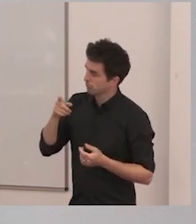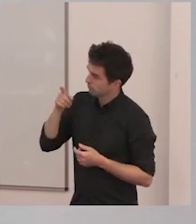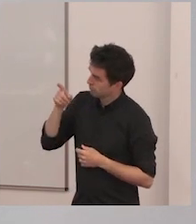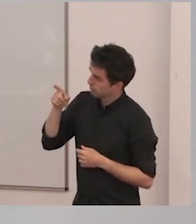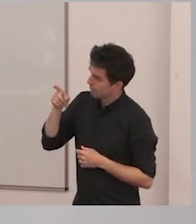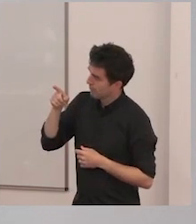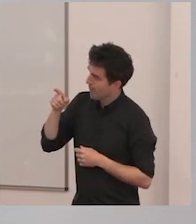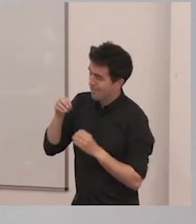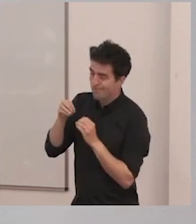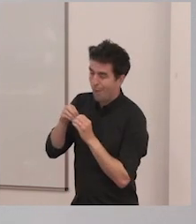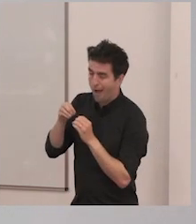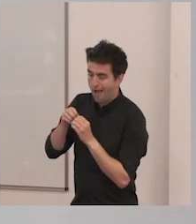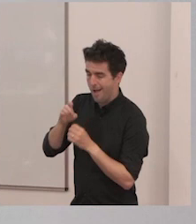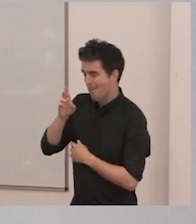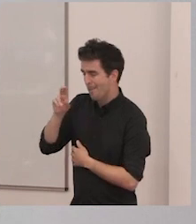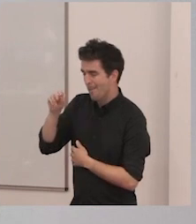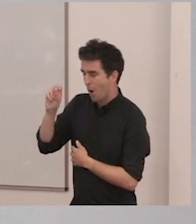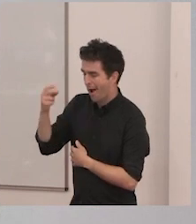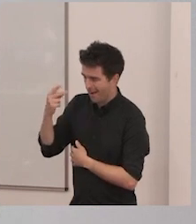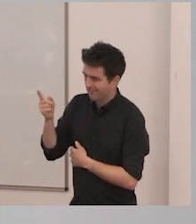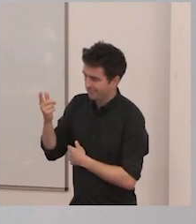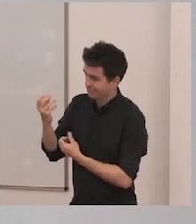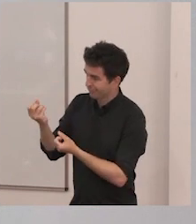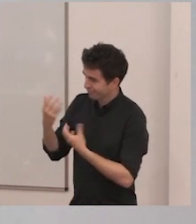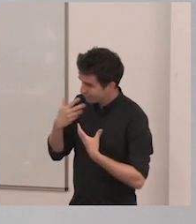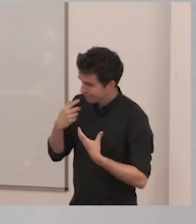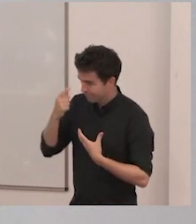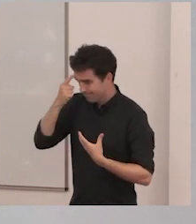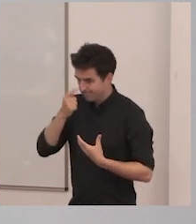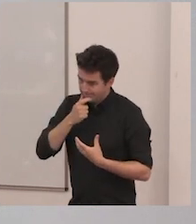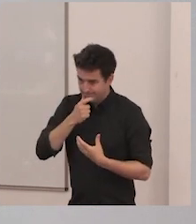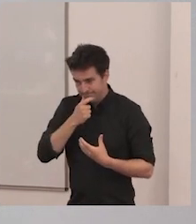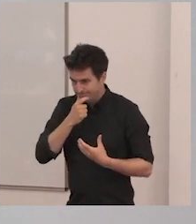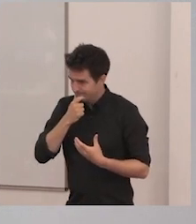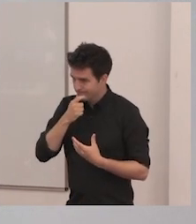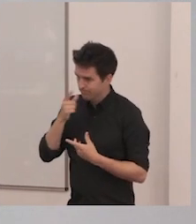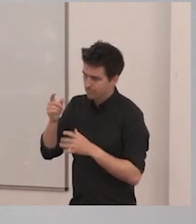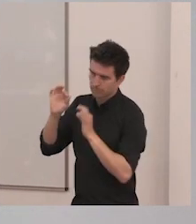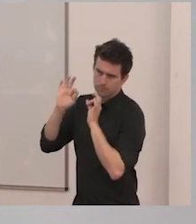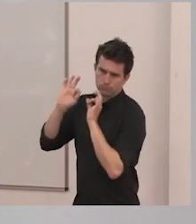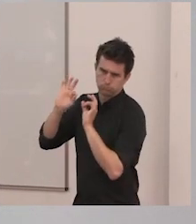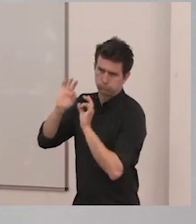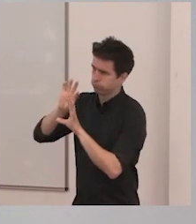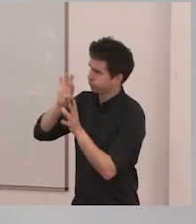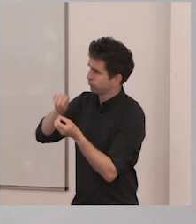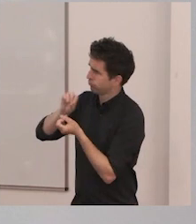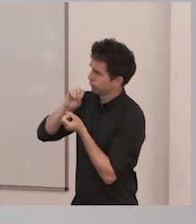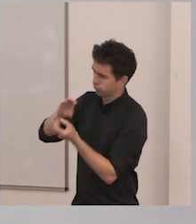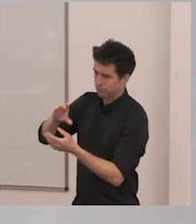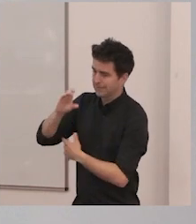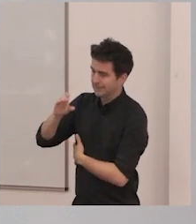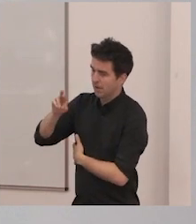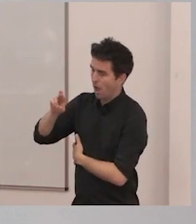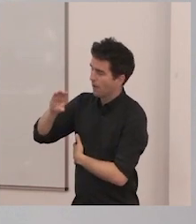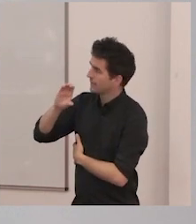provisions. What I do have to say may be cut short, because I would just be repeating what she's outlined